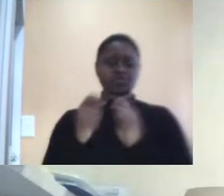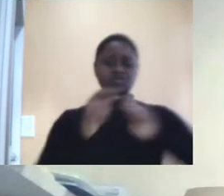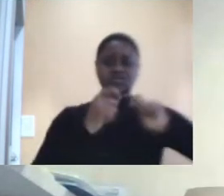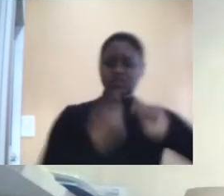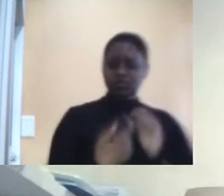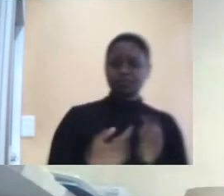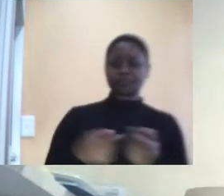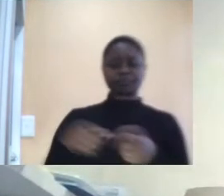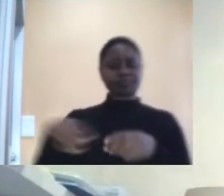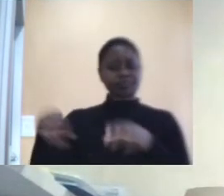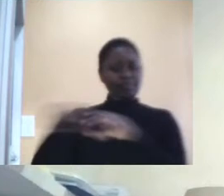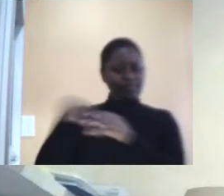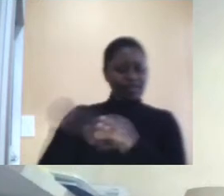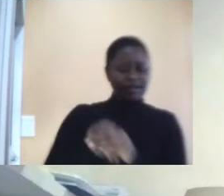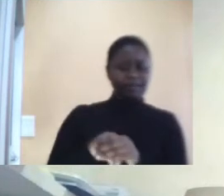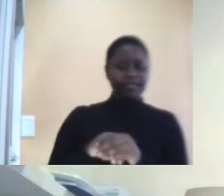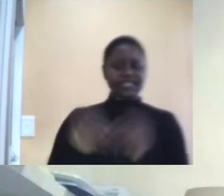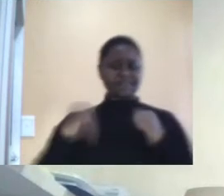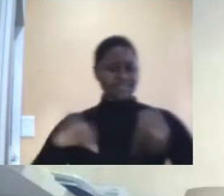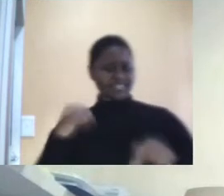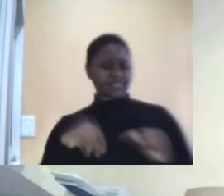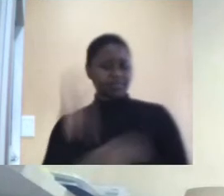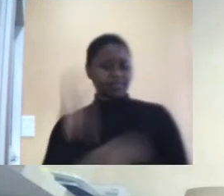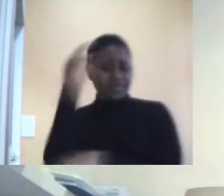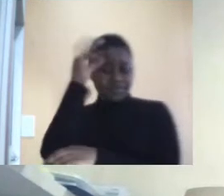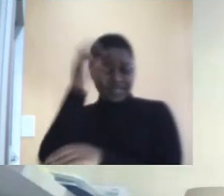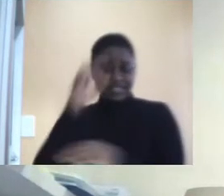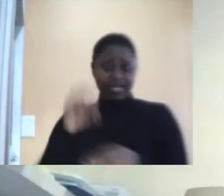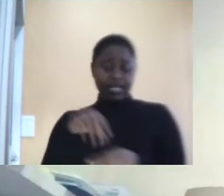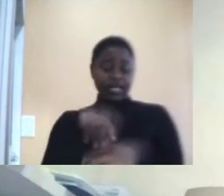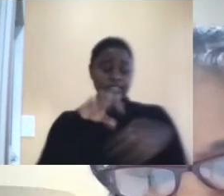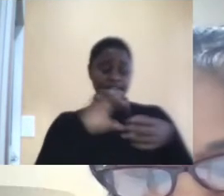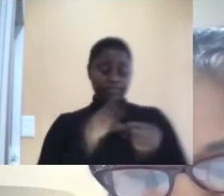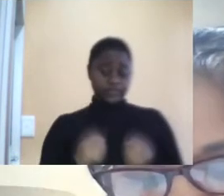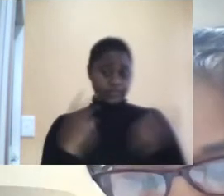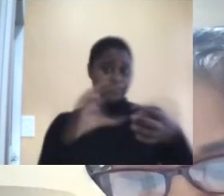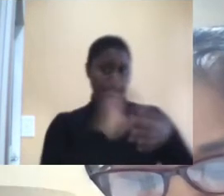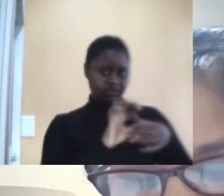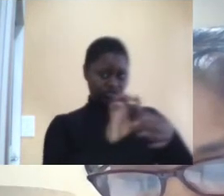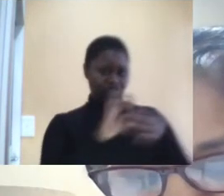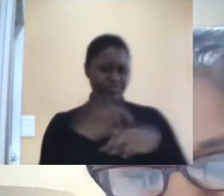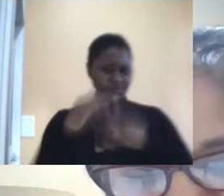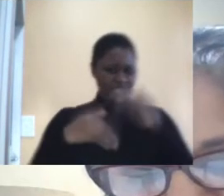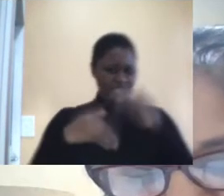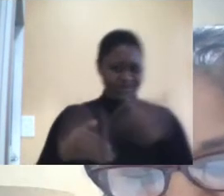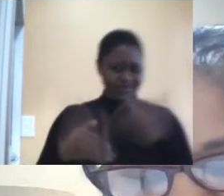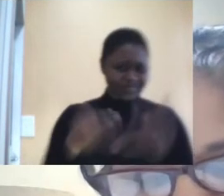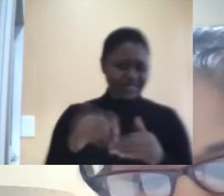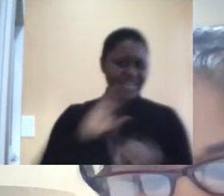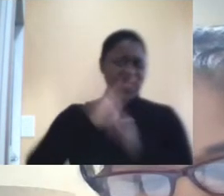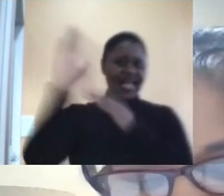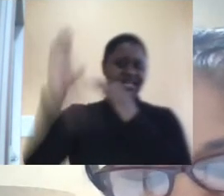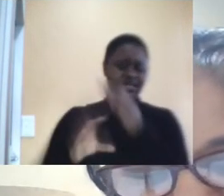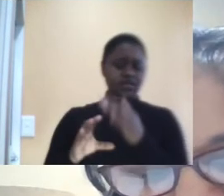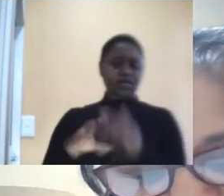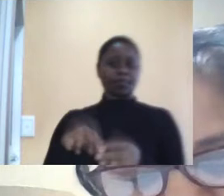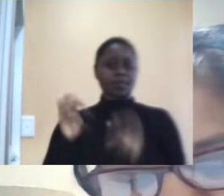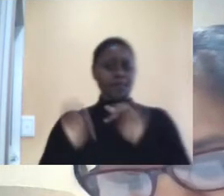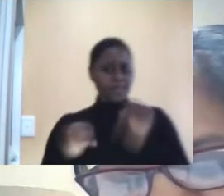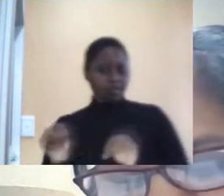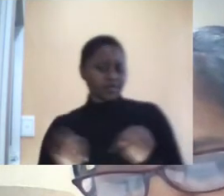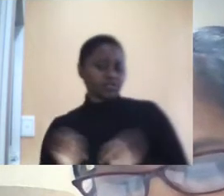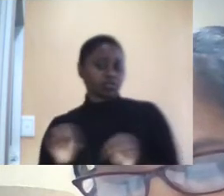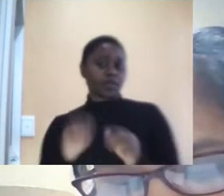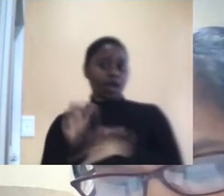financial exclusion, and inflexible government supply chain processes. Therefore, the MF concludes on functional land management, as